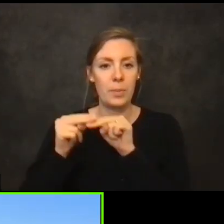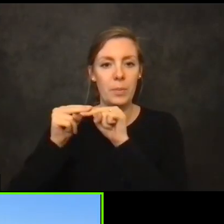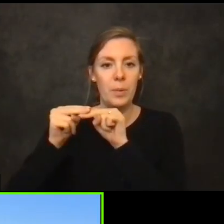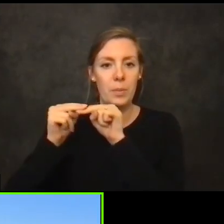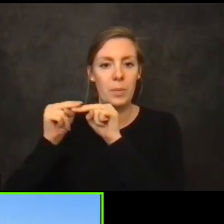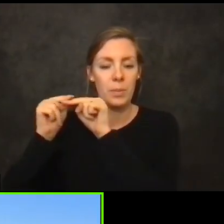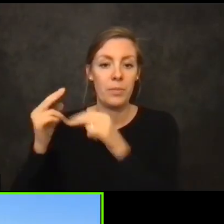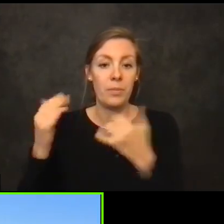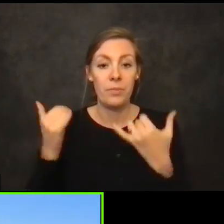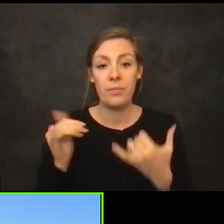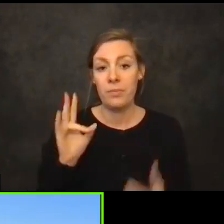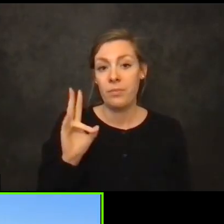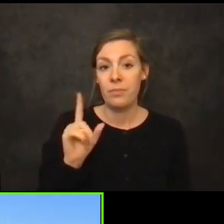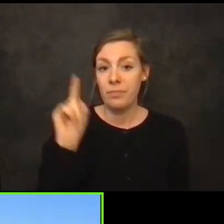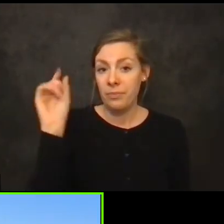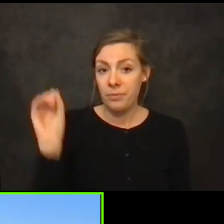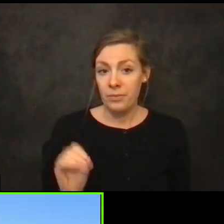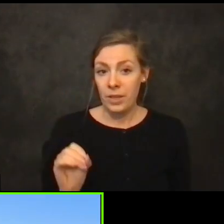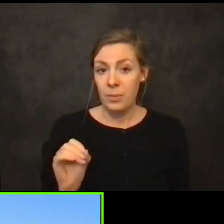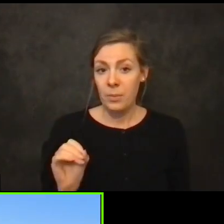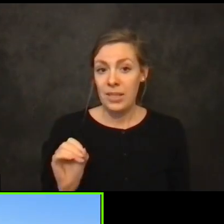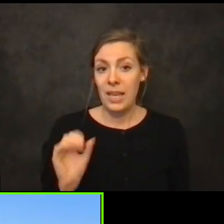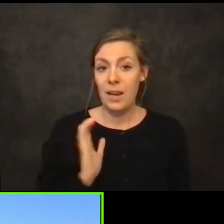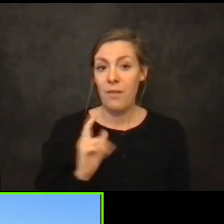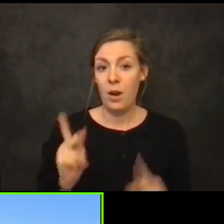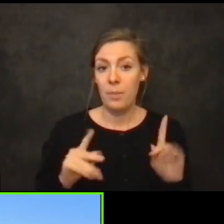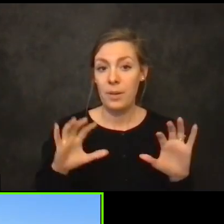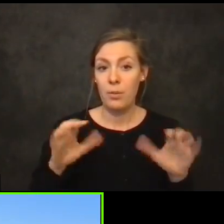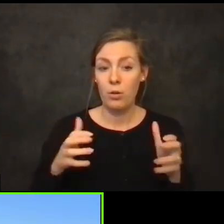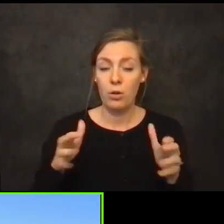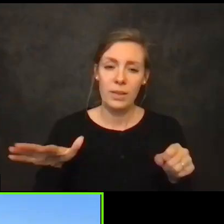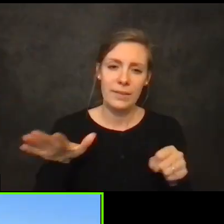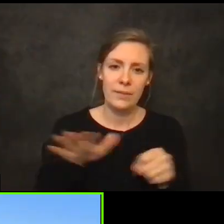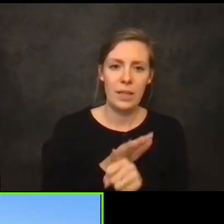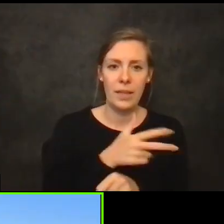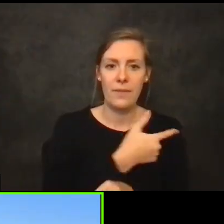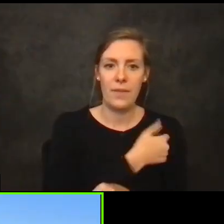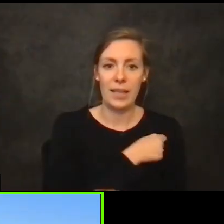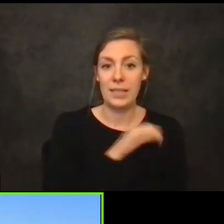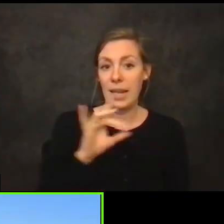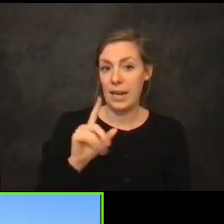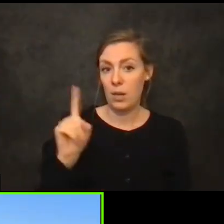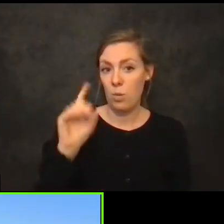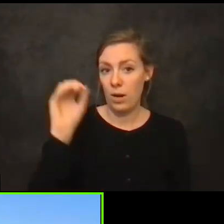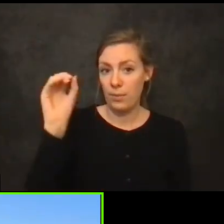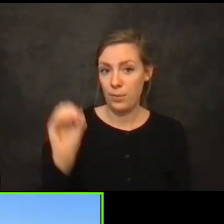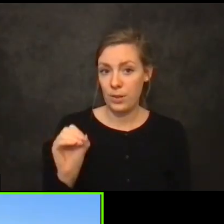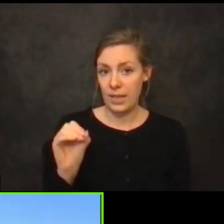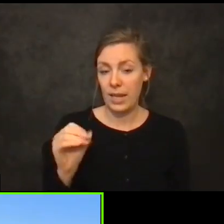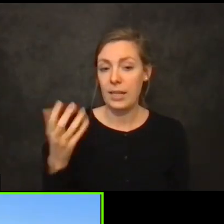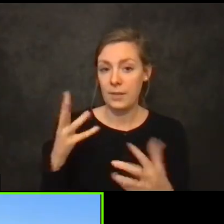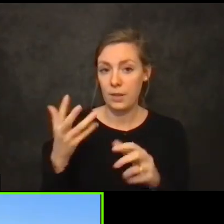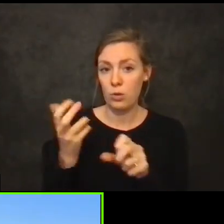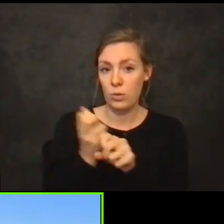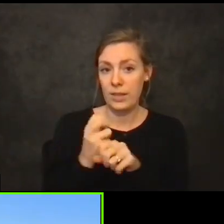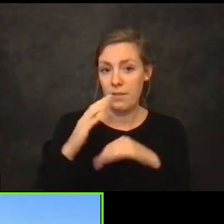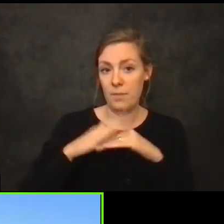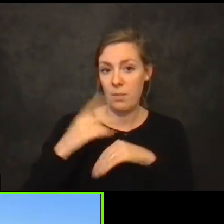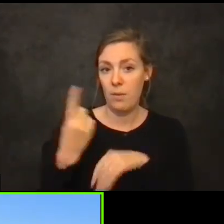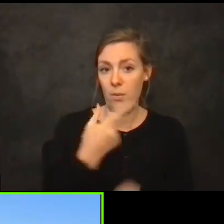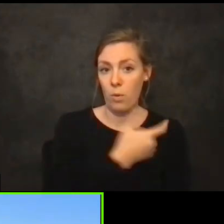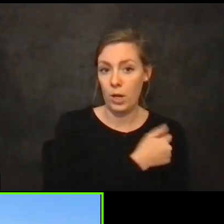today, 71% of our population is fully vaccinated, and 81% has received at least 1